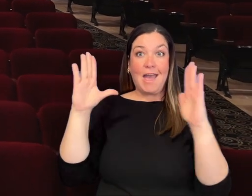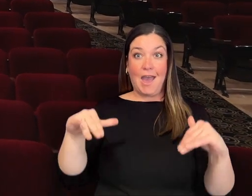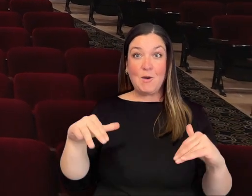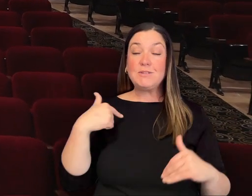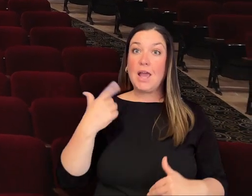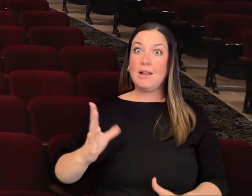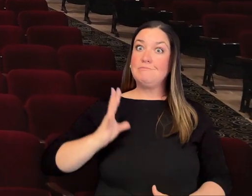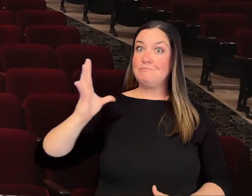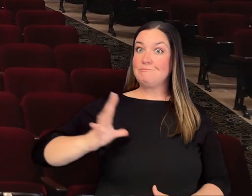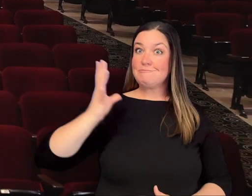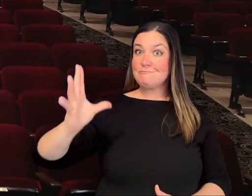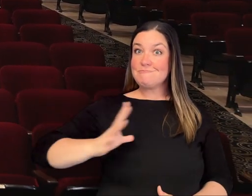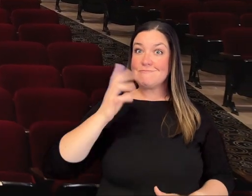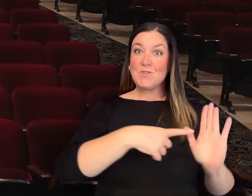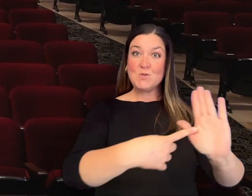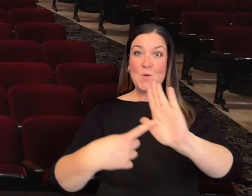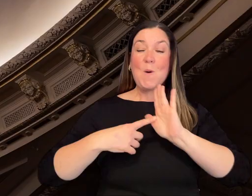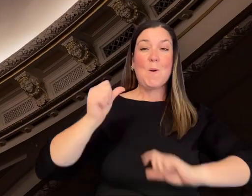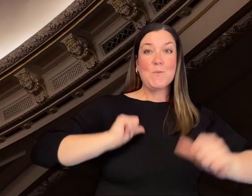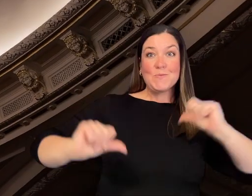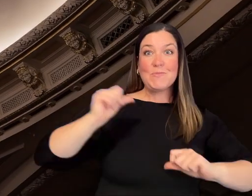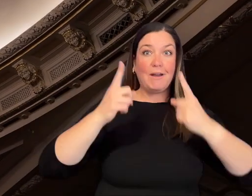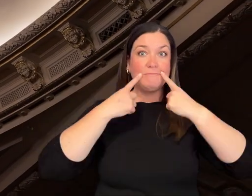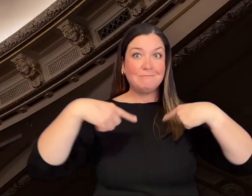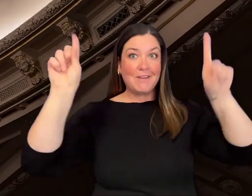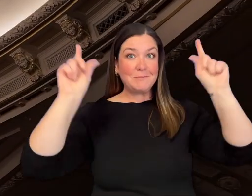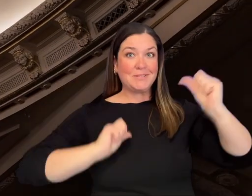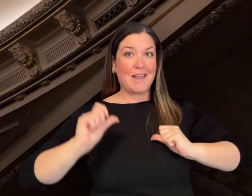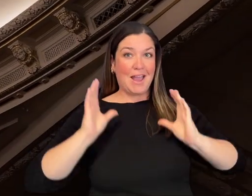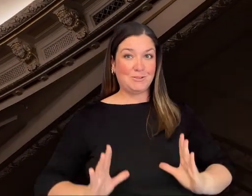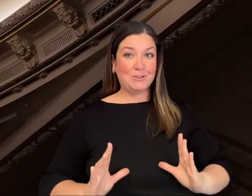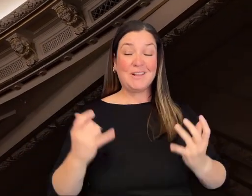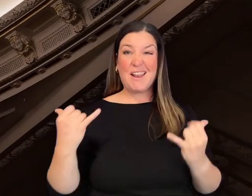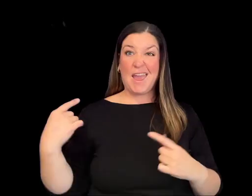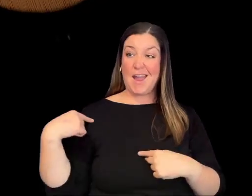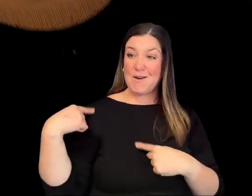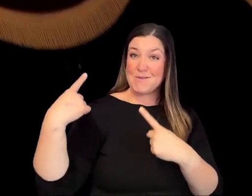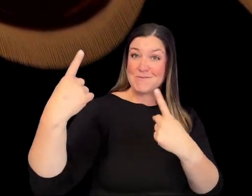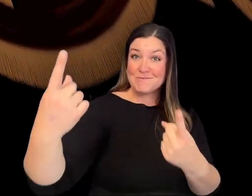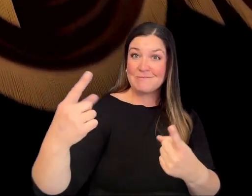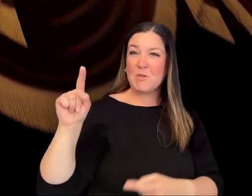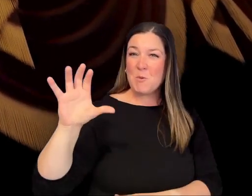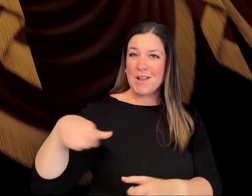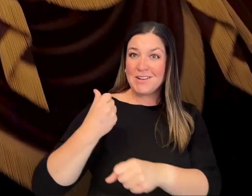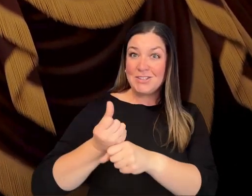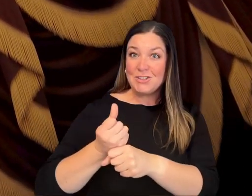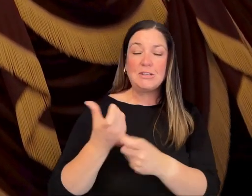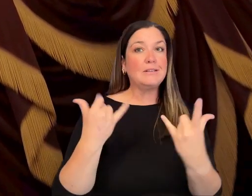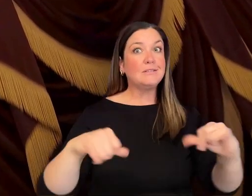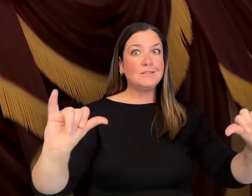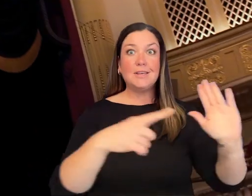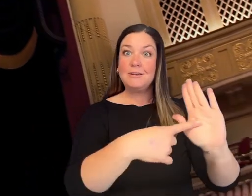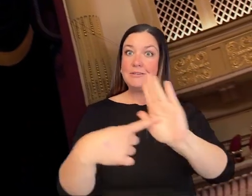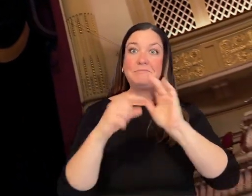the highest standard in acts and the greatest stars of the stage. More than 100 years later, the venue continues to